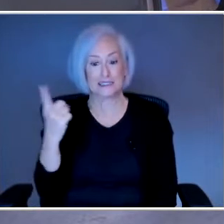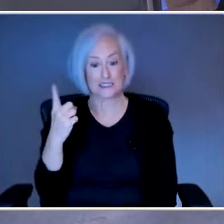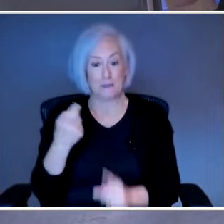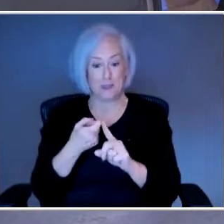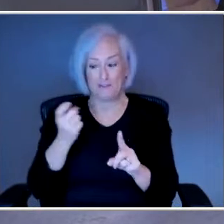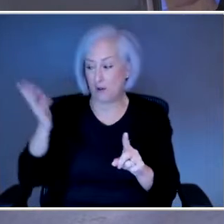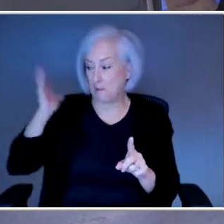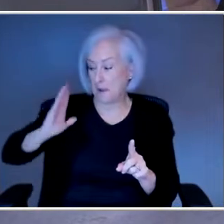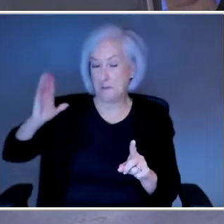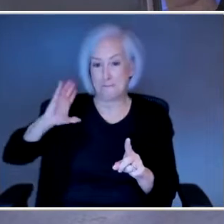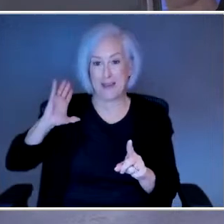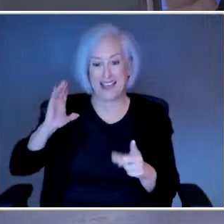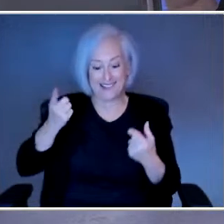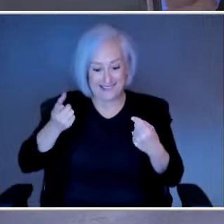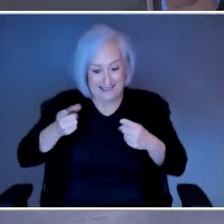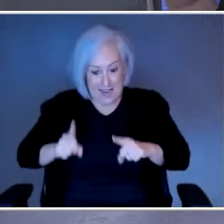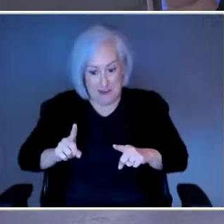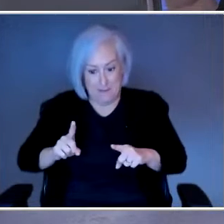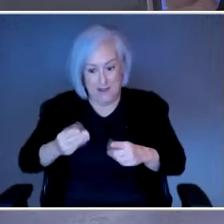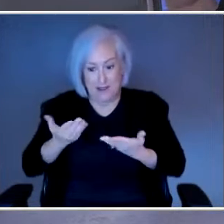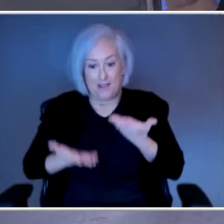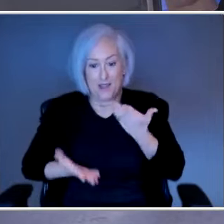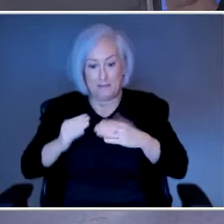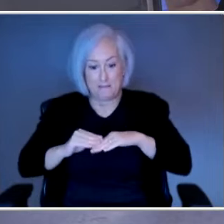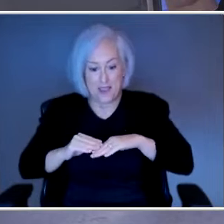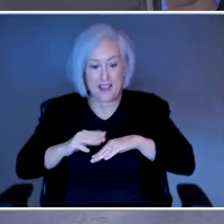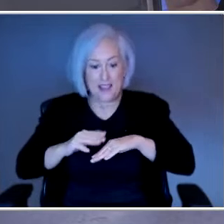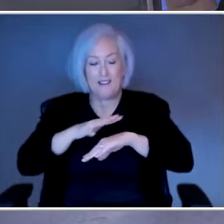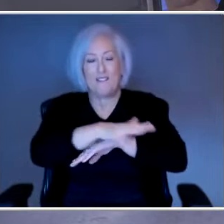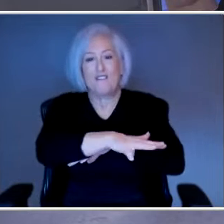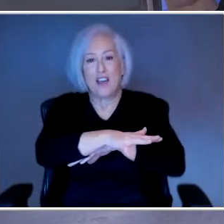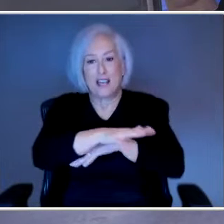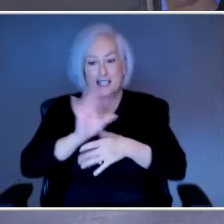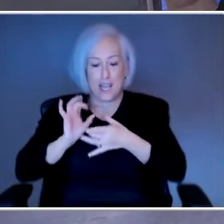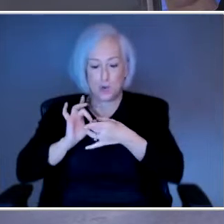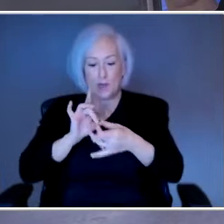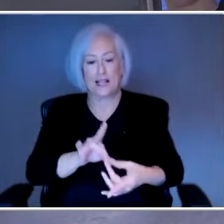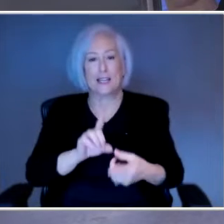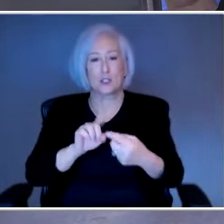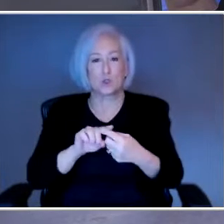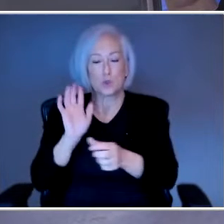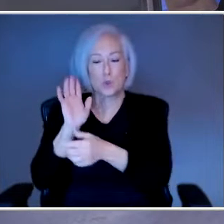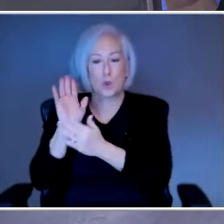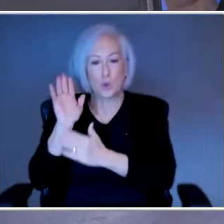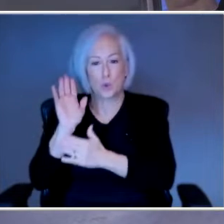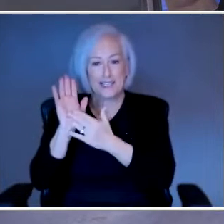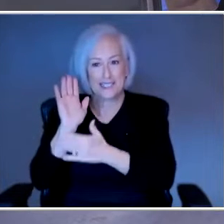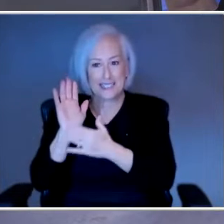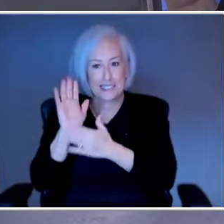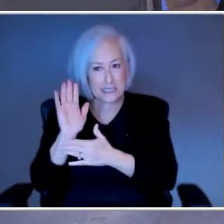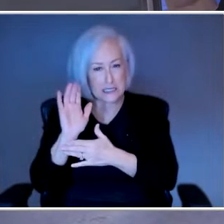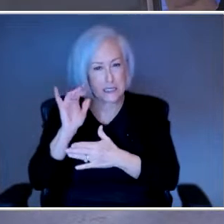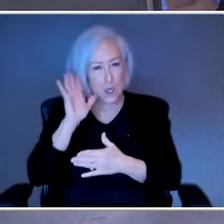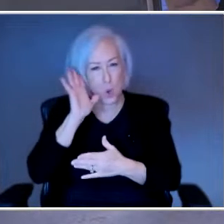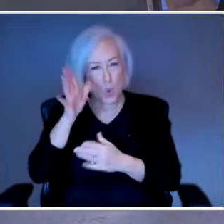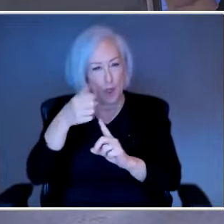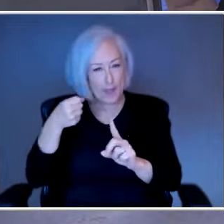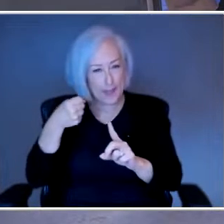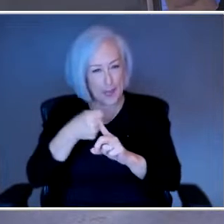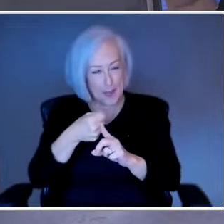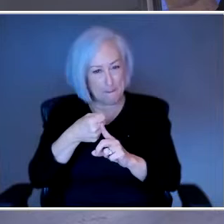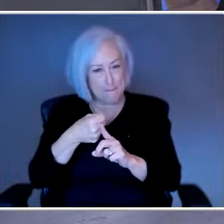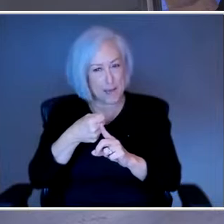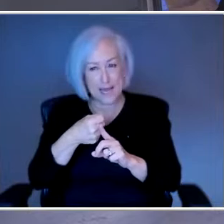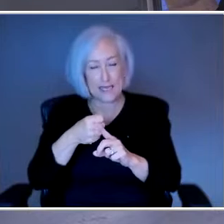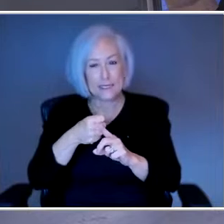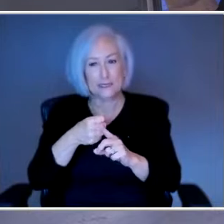of your body that lead into your wrist? Do those have any impact and what could end up turning out to